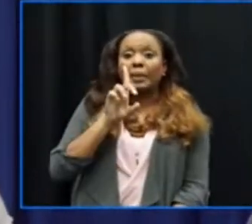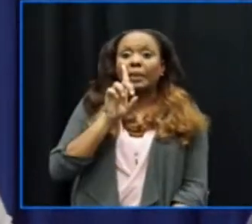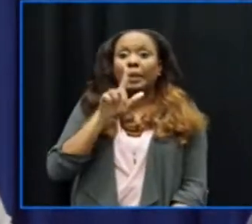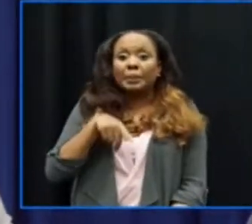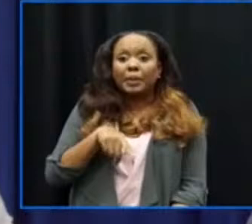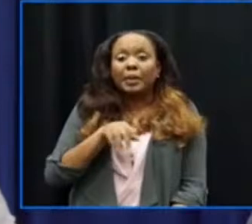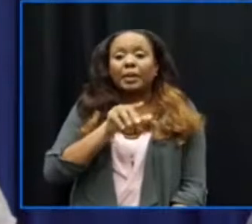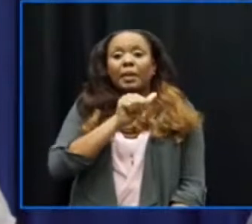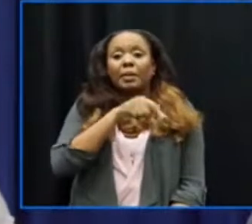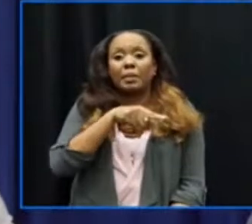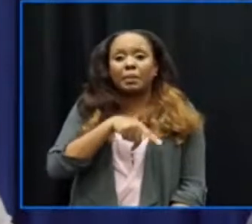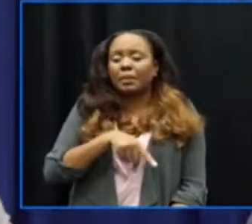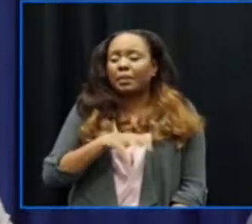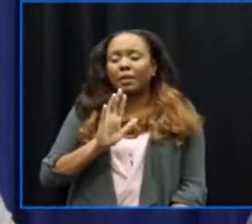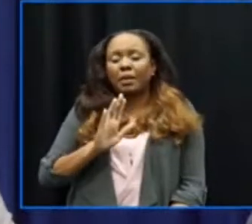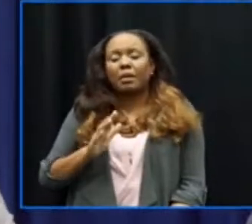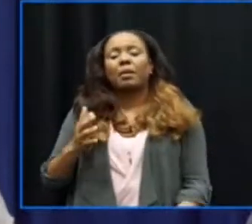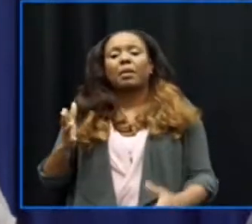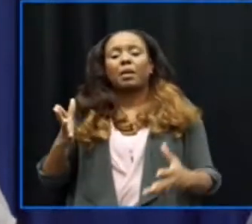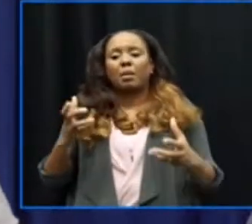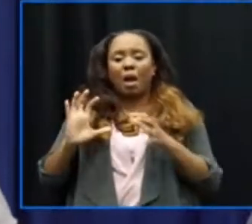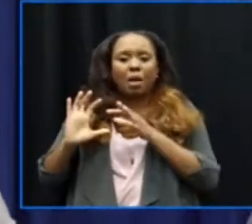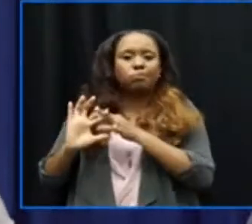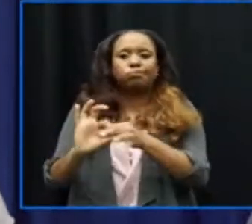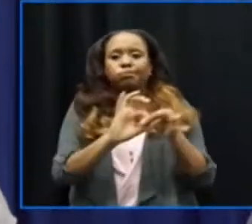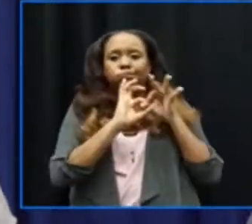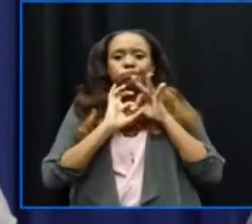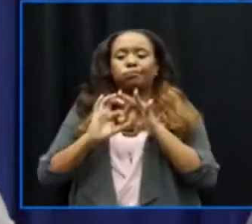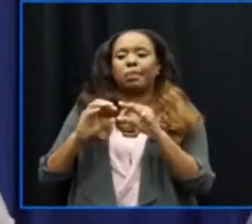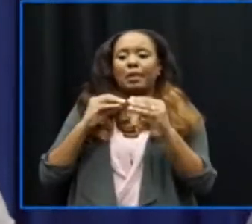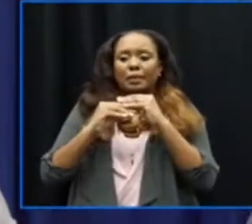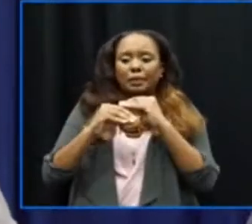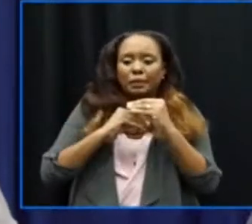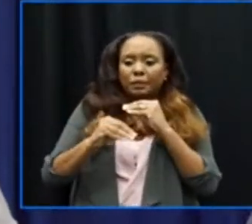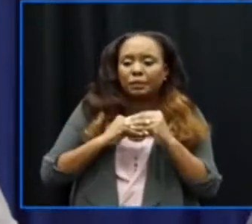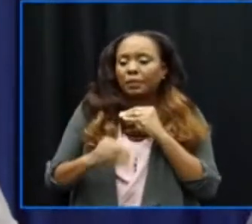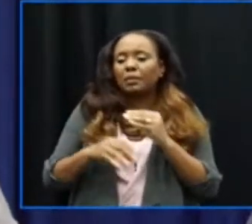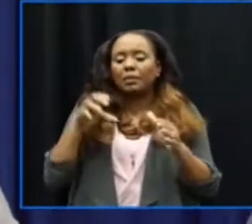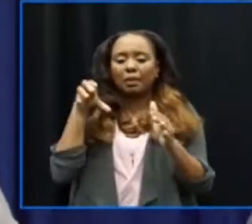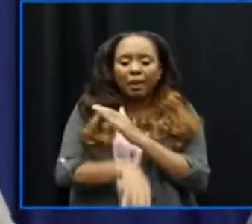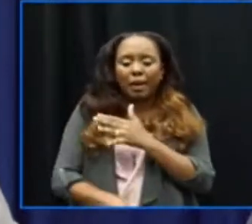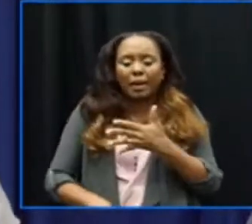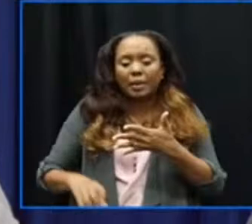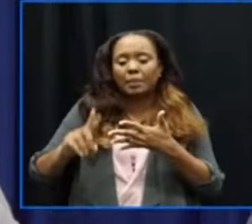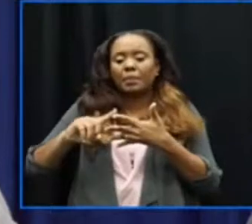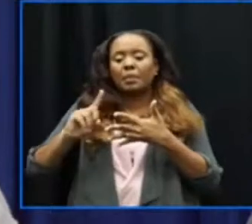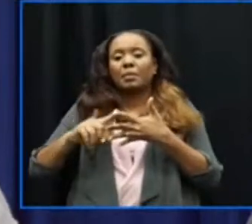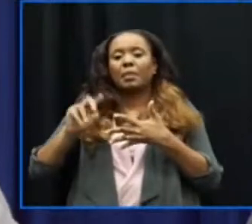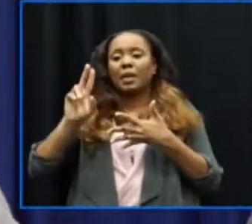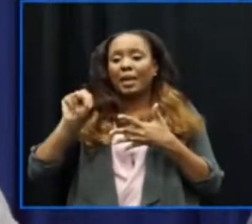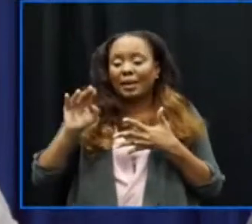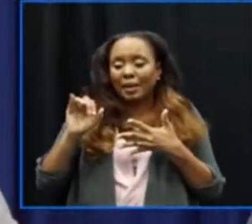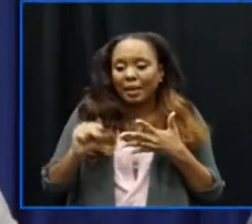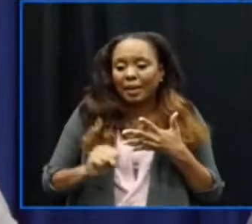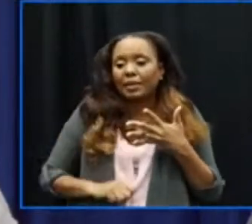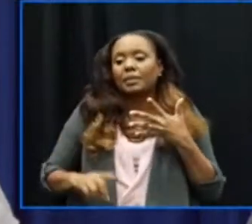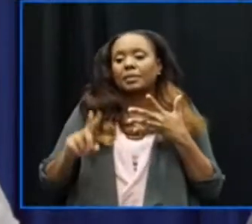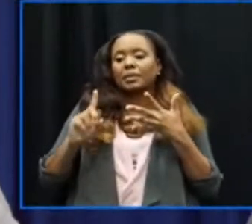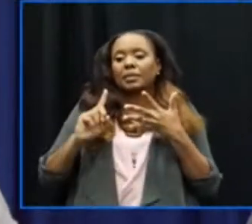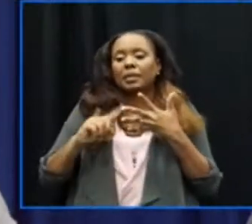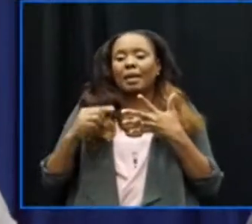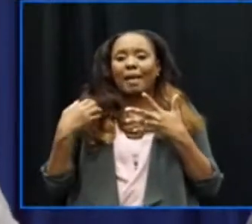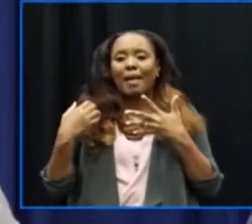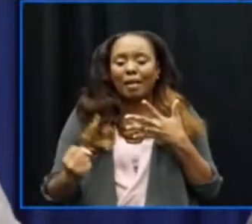country on education reform, on welfare reform, on criminal justice reform, on national insurance, social security